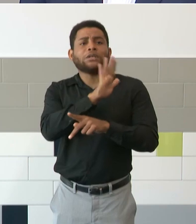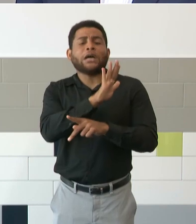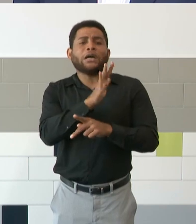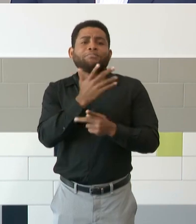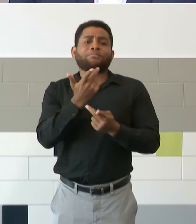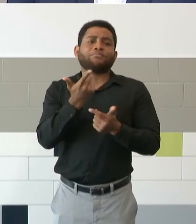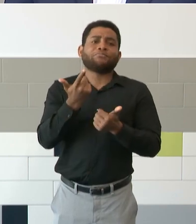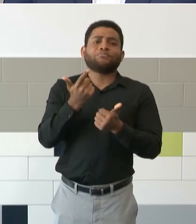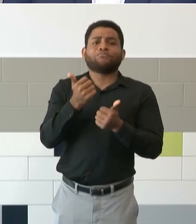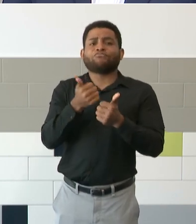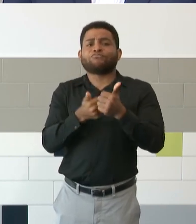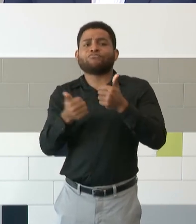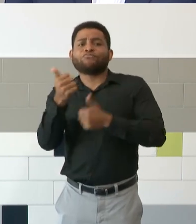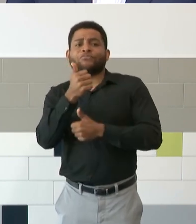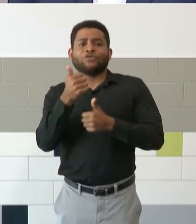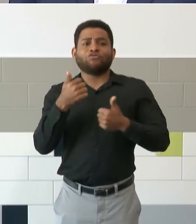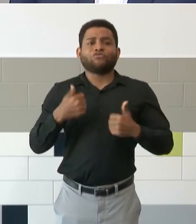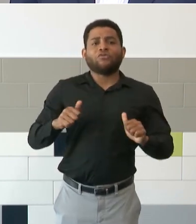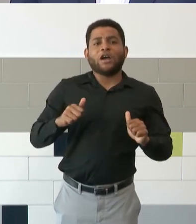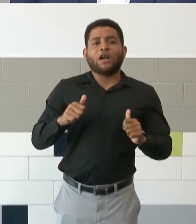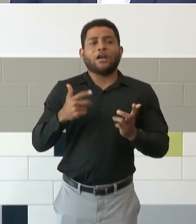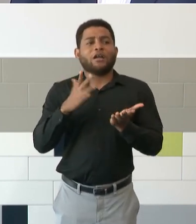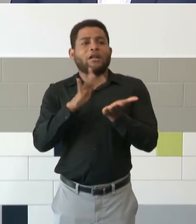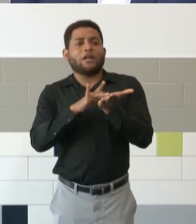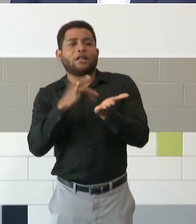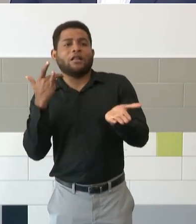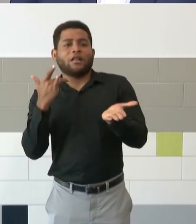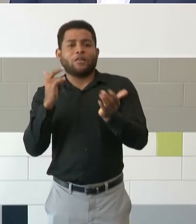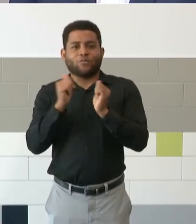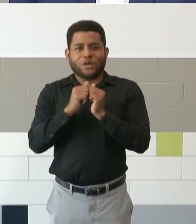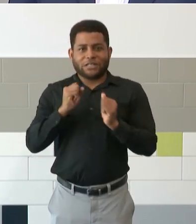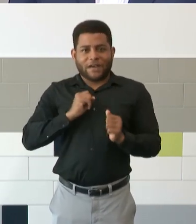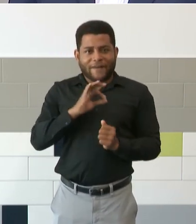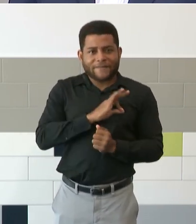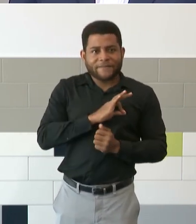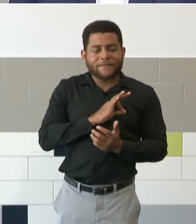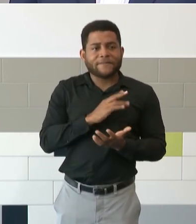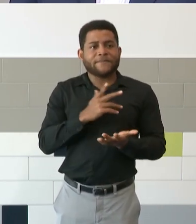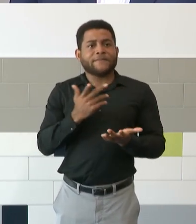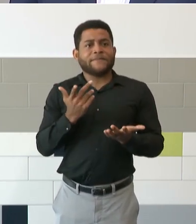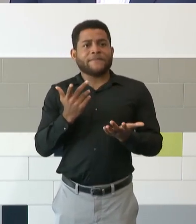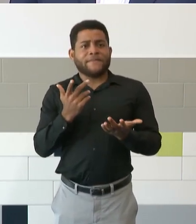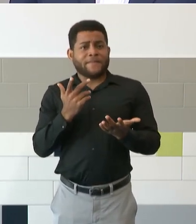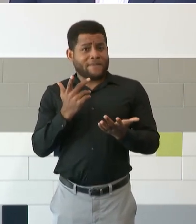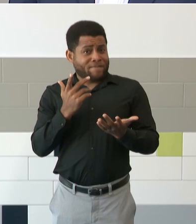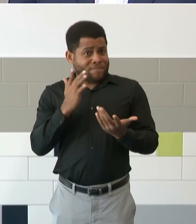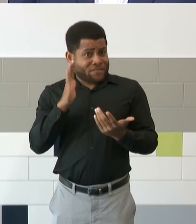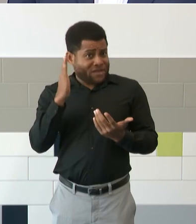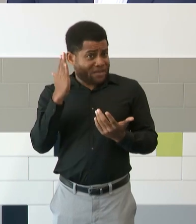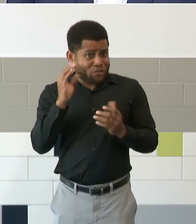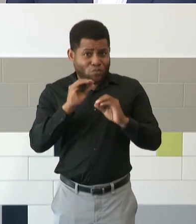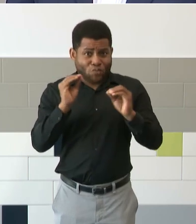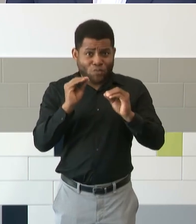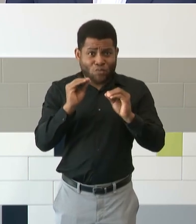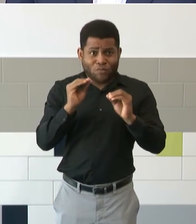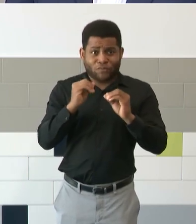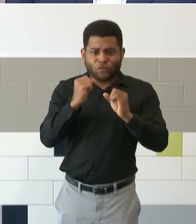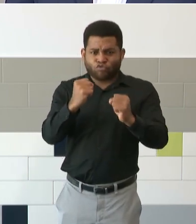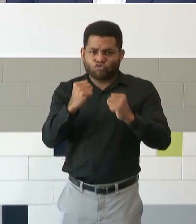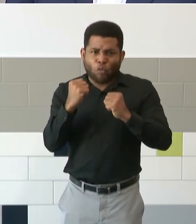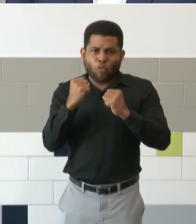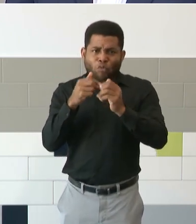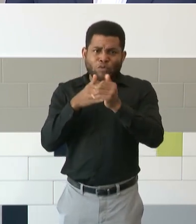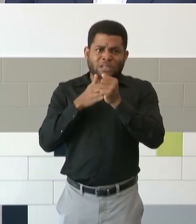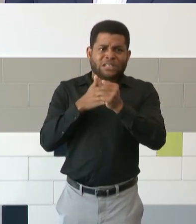award certain contracts. There hasn't been permanent leadership there since Linda Harley Harper tragically passed away. Could there have been a lack of oversight or